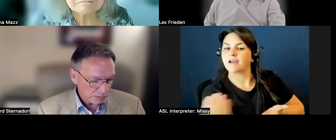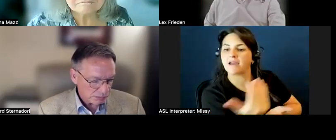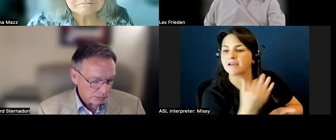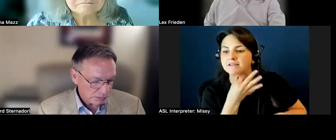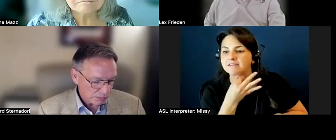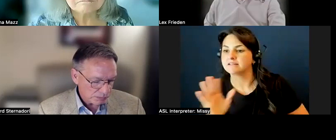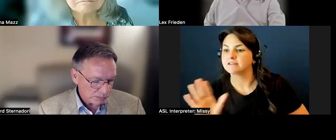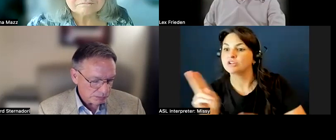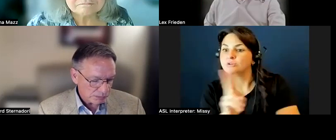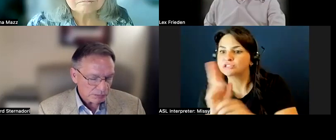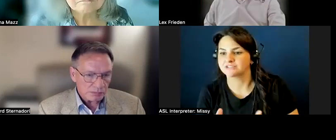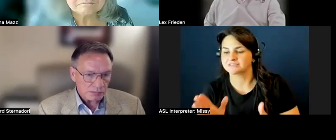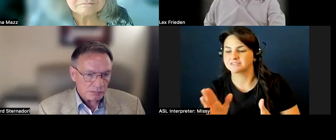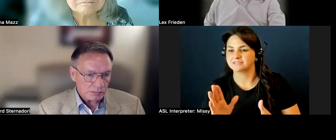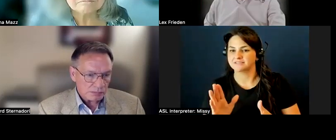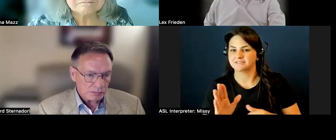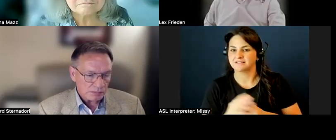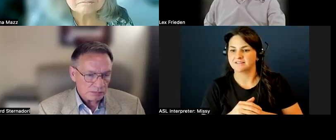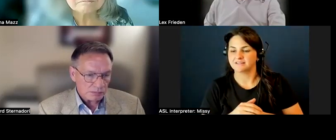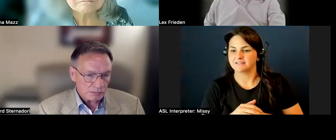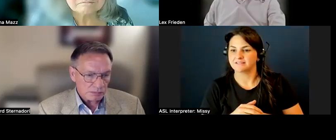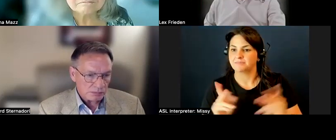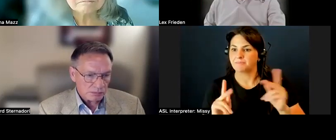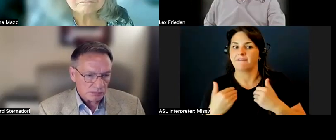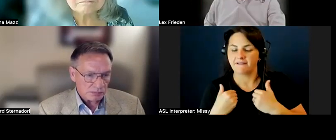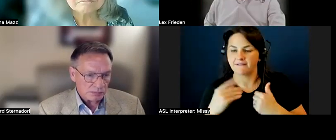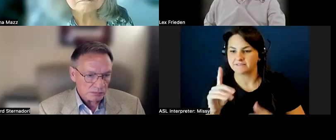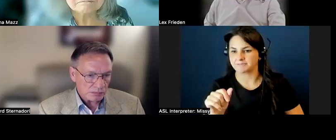the users of your space and those that are your